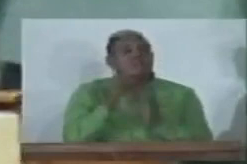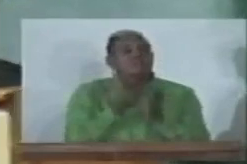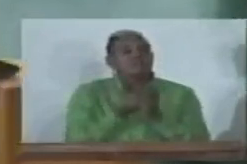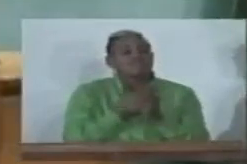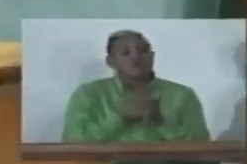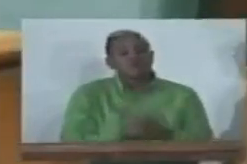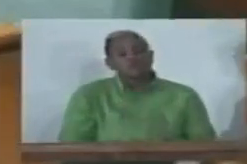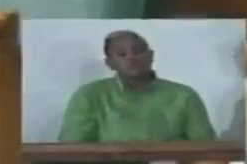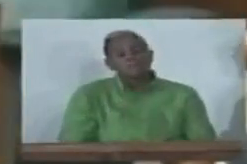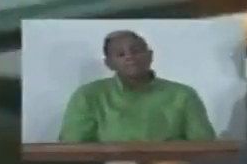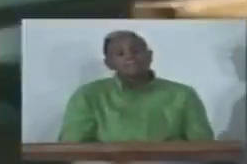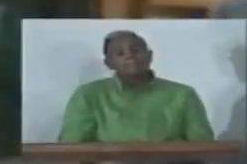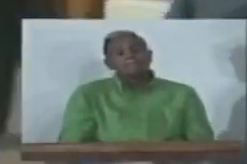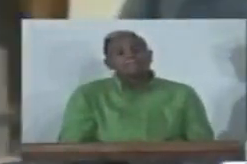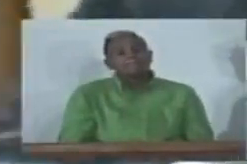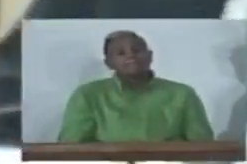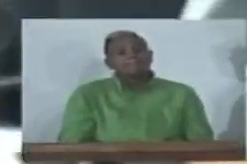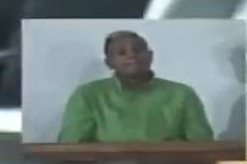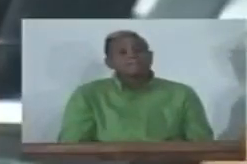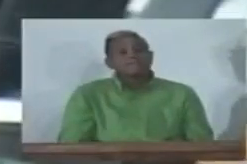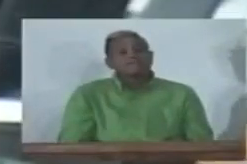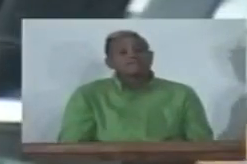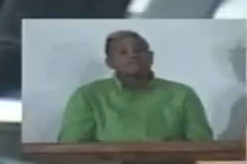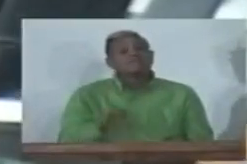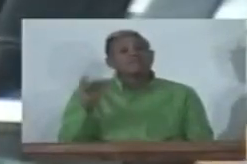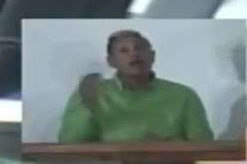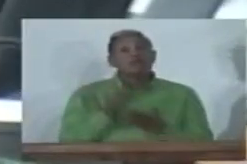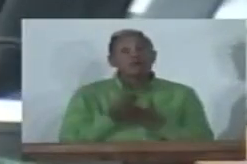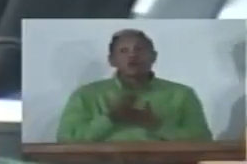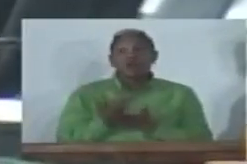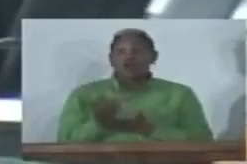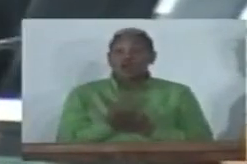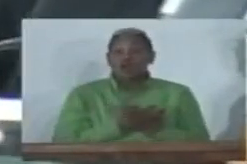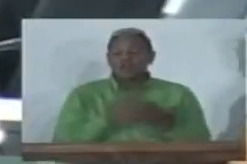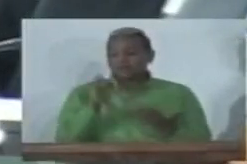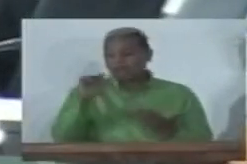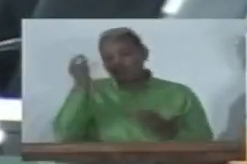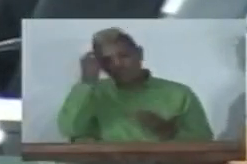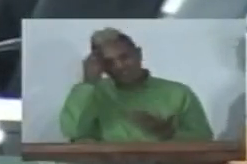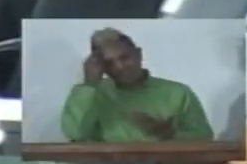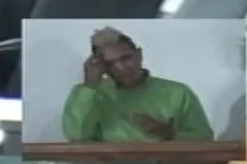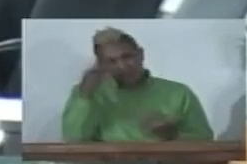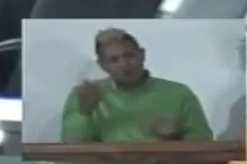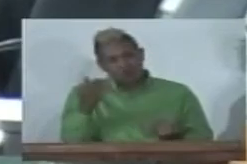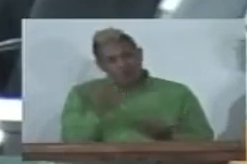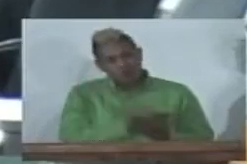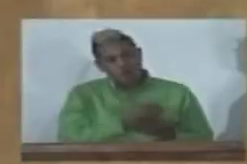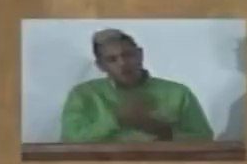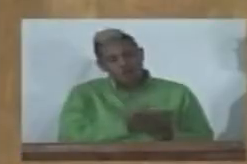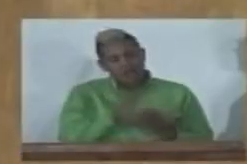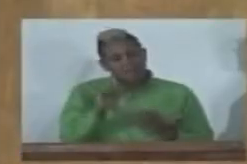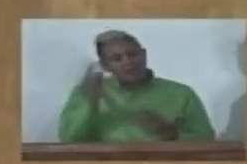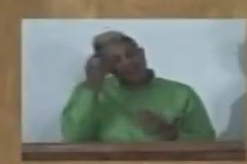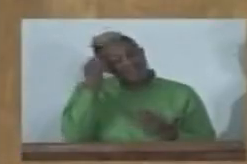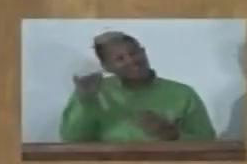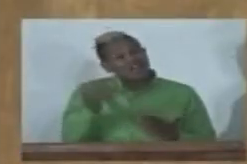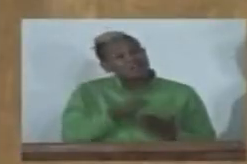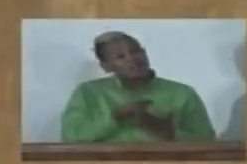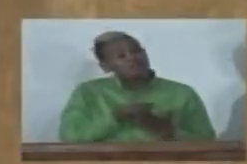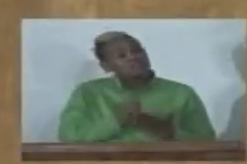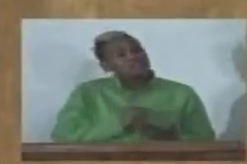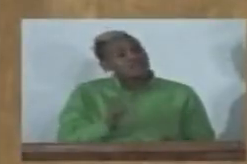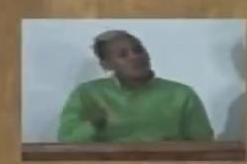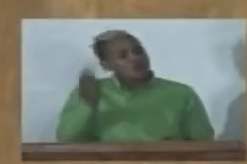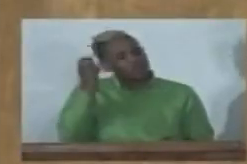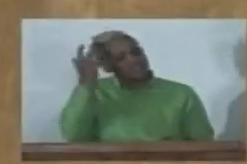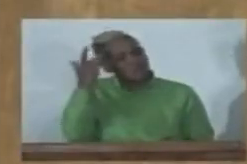Fund. That money is now collected by the government at Norman Manley. It is that money I understand